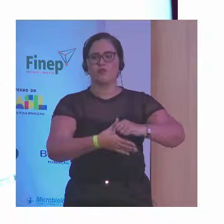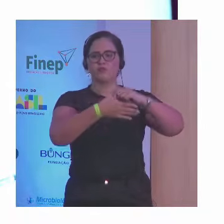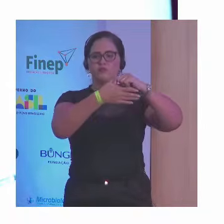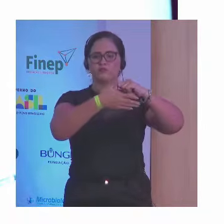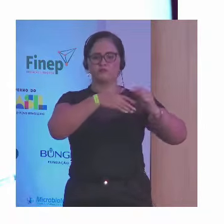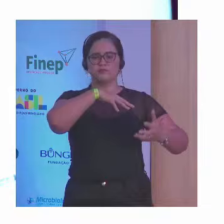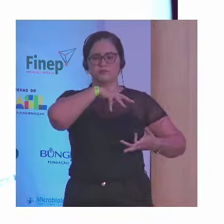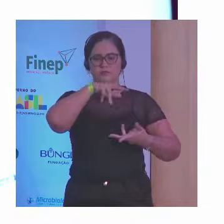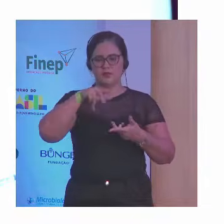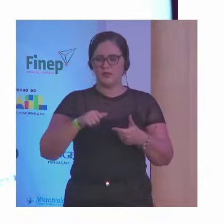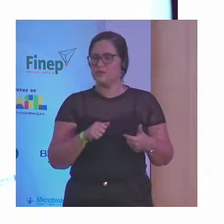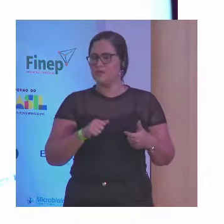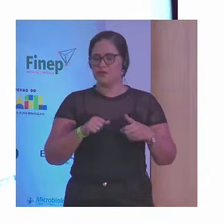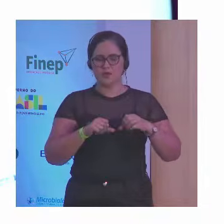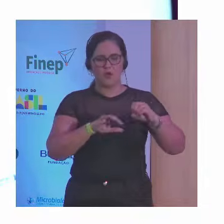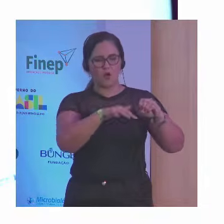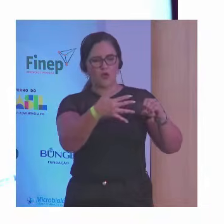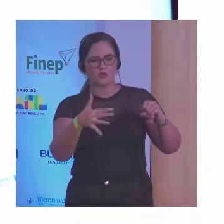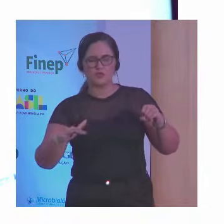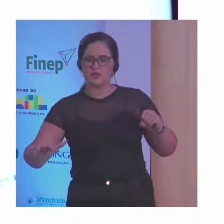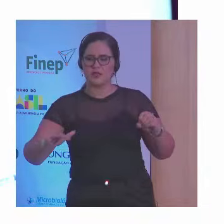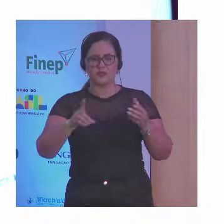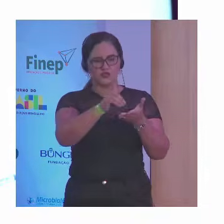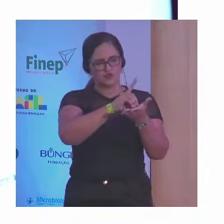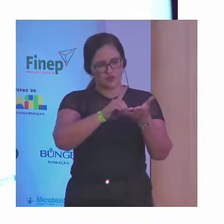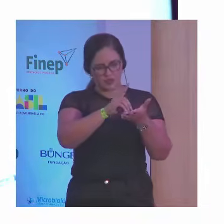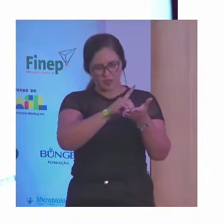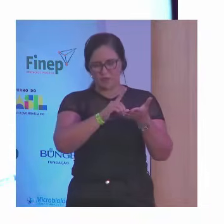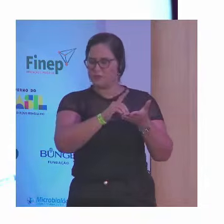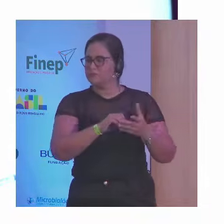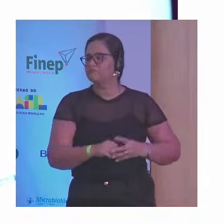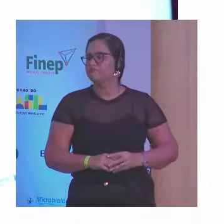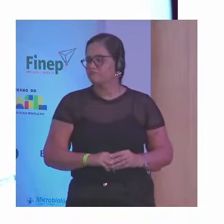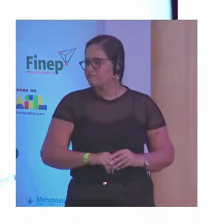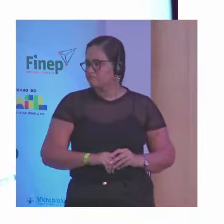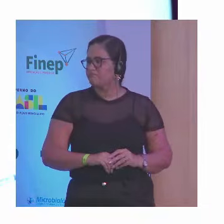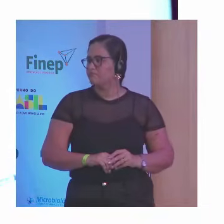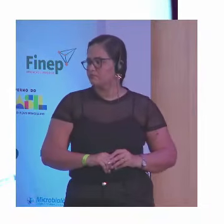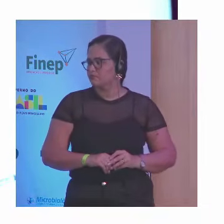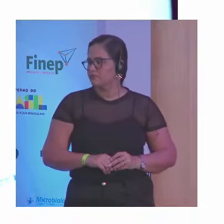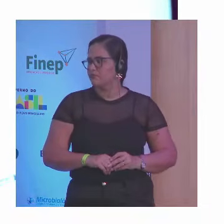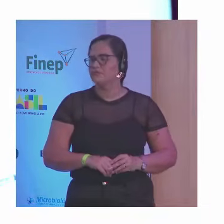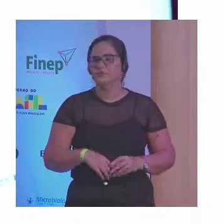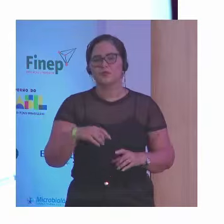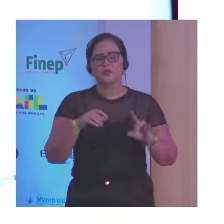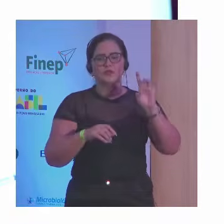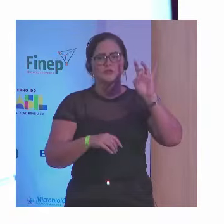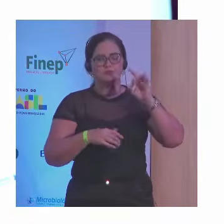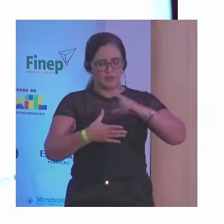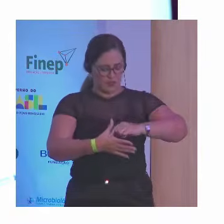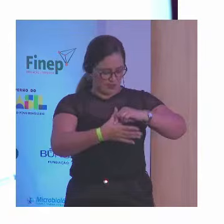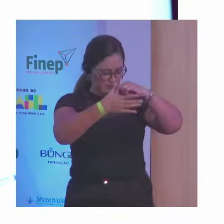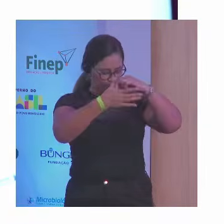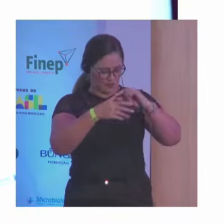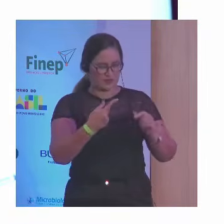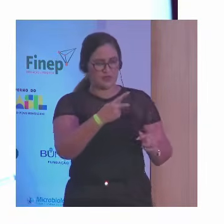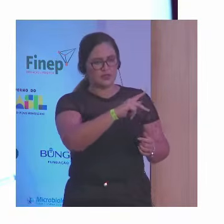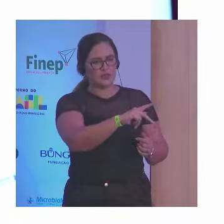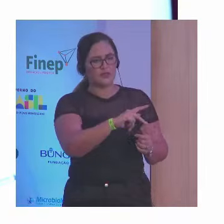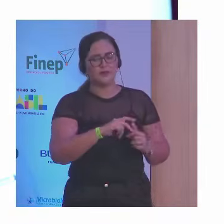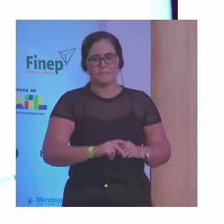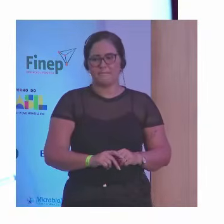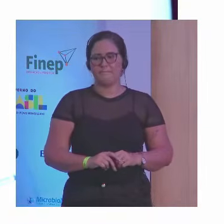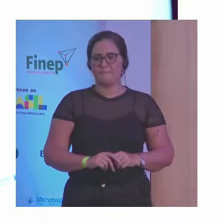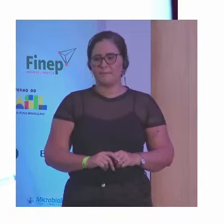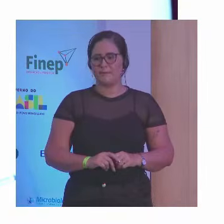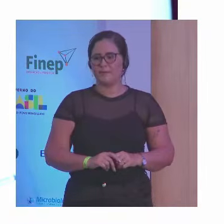digital oceanography. Under his leadership, Mercator Ocean